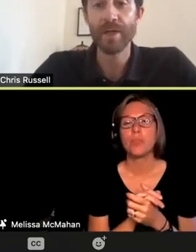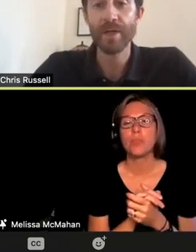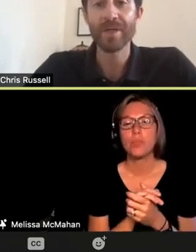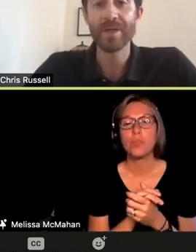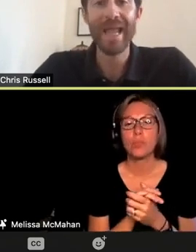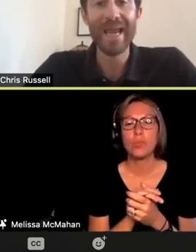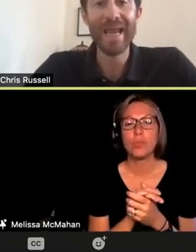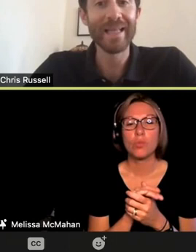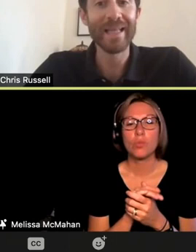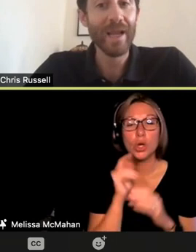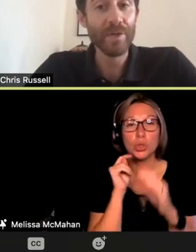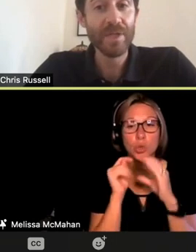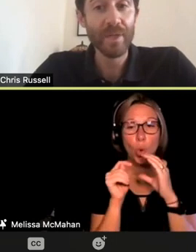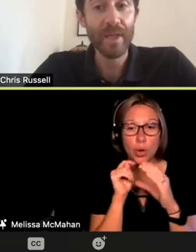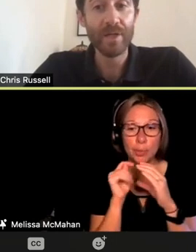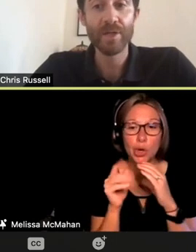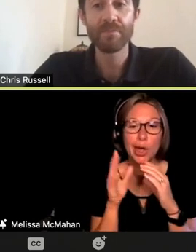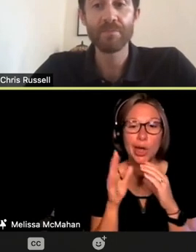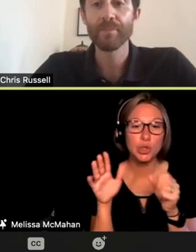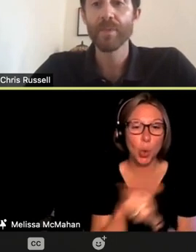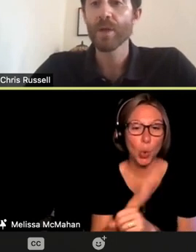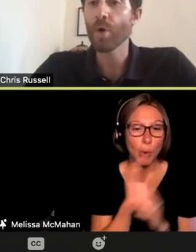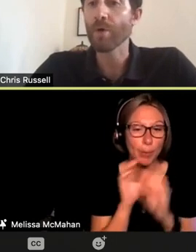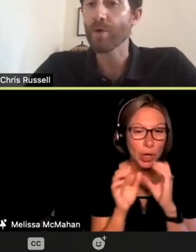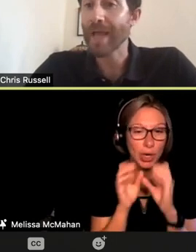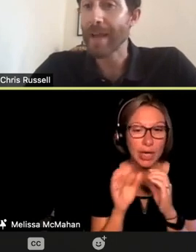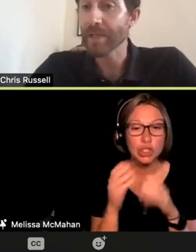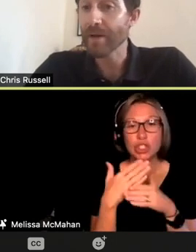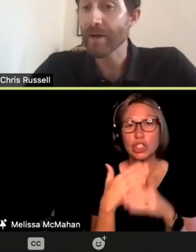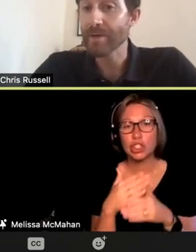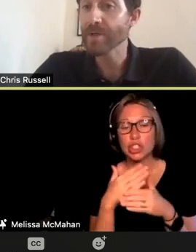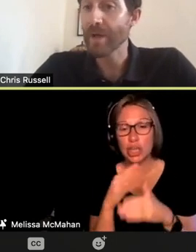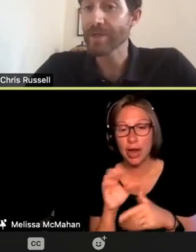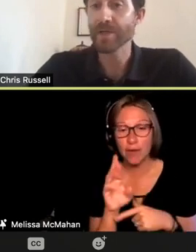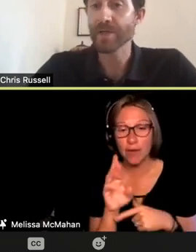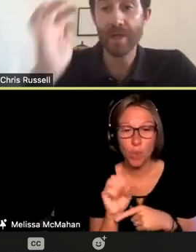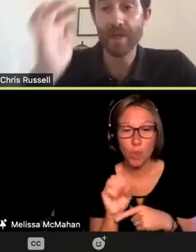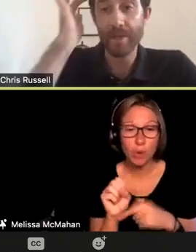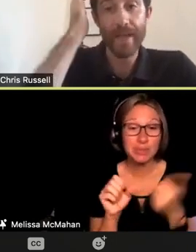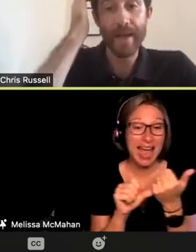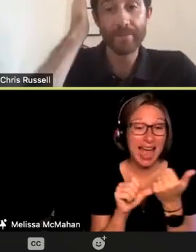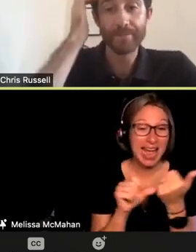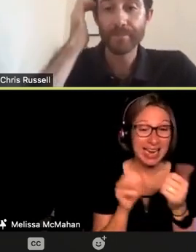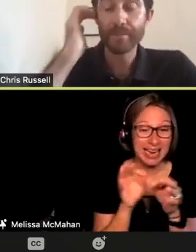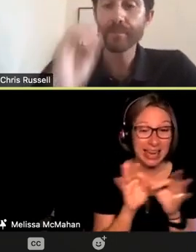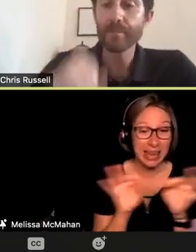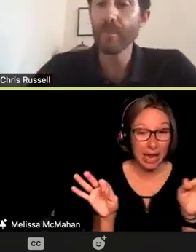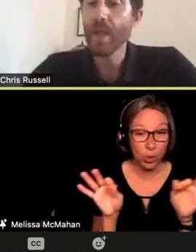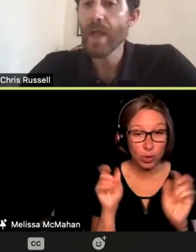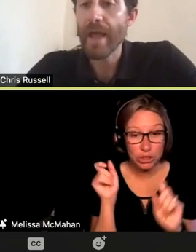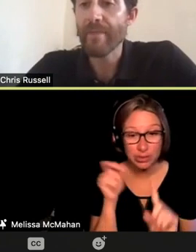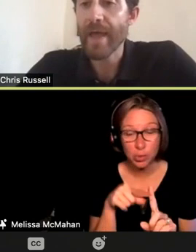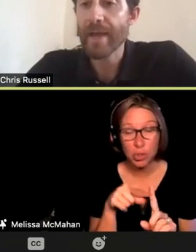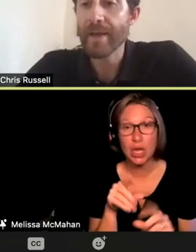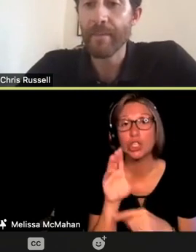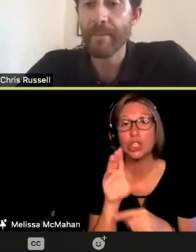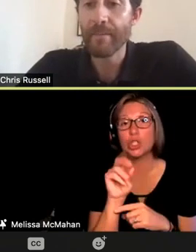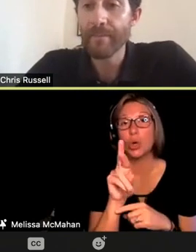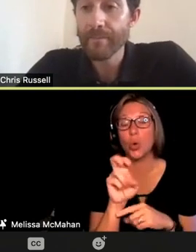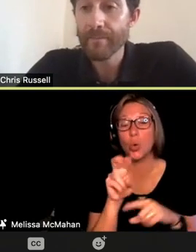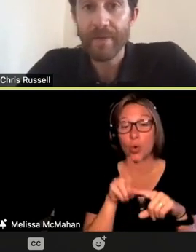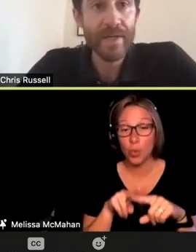of communication, aided language simulation, core vocabulary. There was a question, I think, about that. And